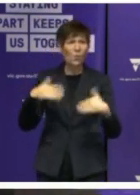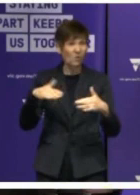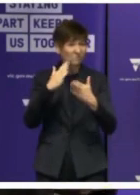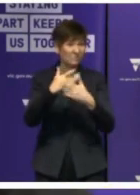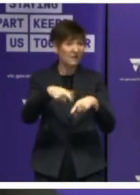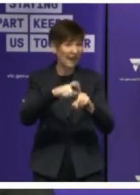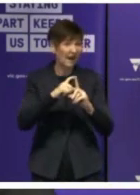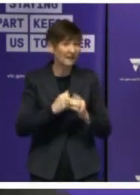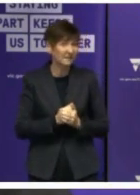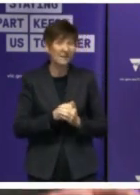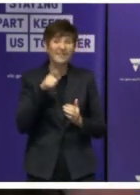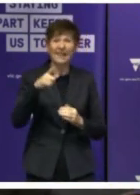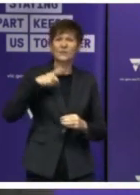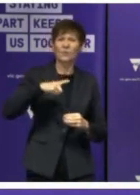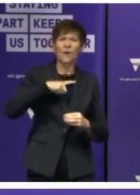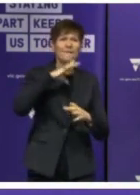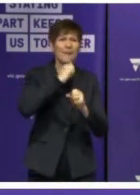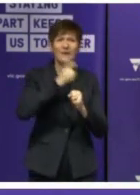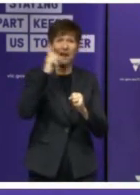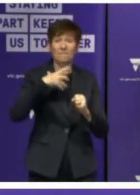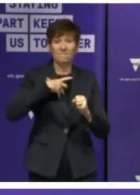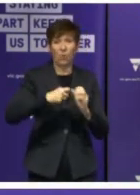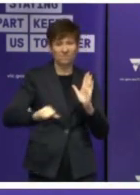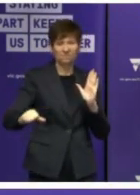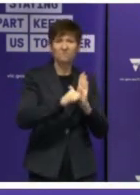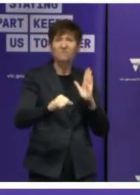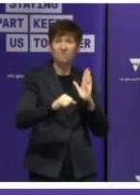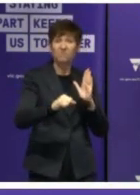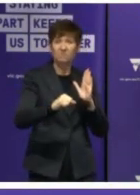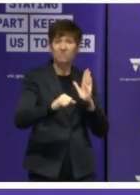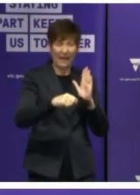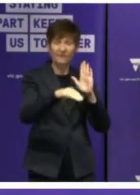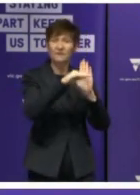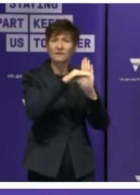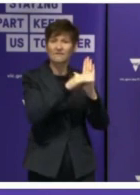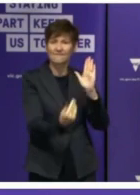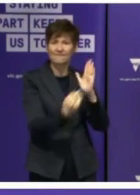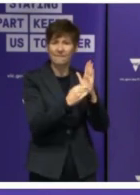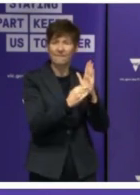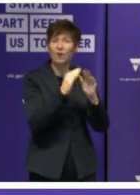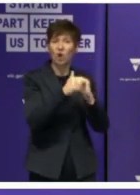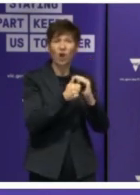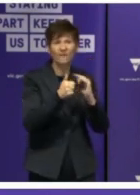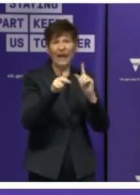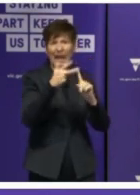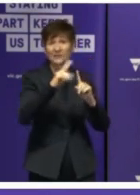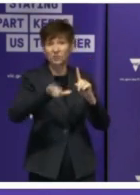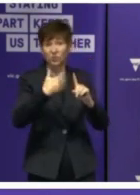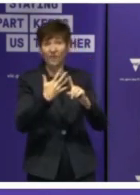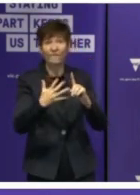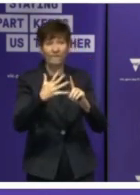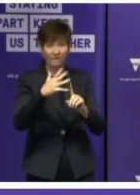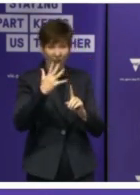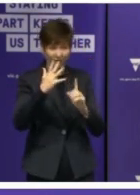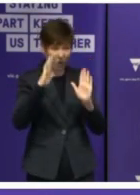drive down movement and therefore drive down the number of cases. There are 994 healthcare workers who are